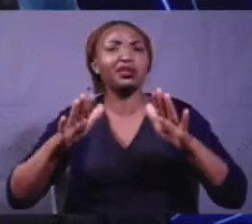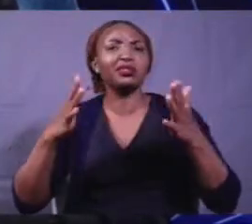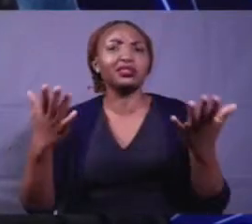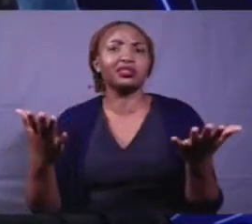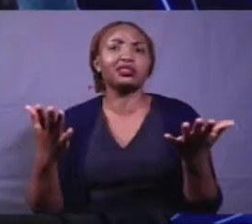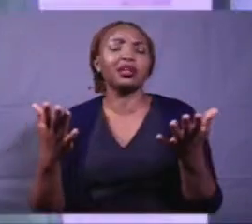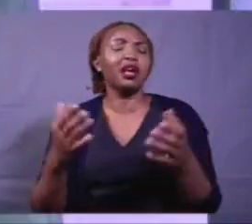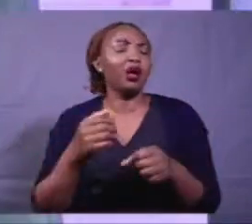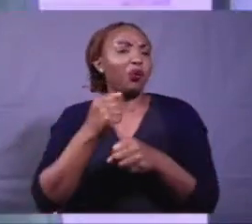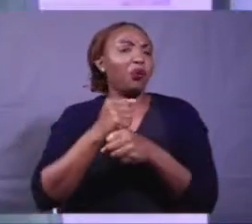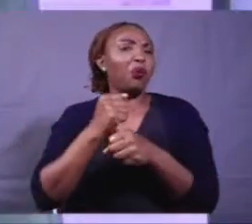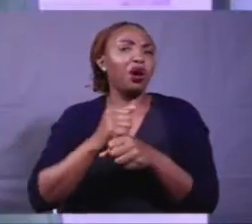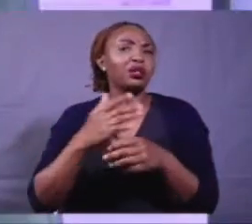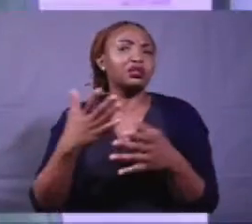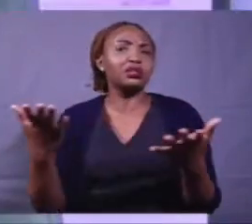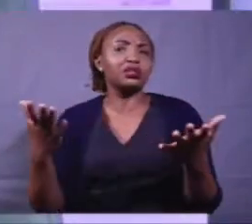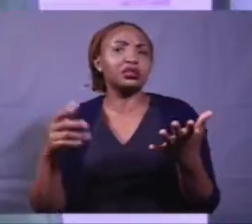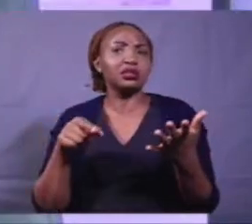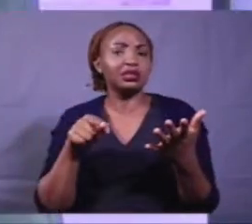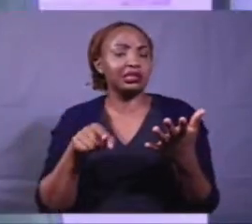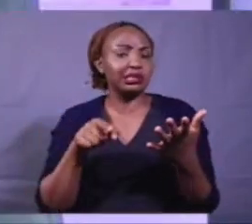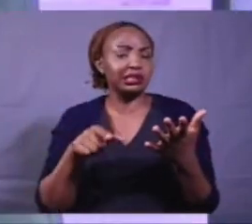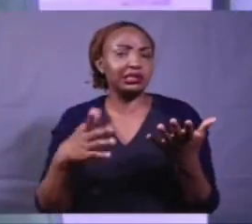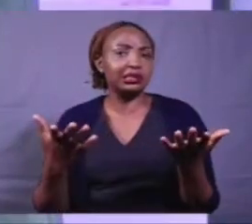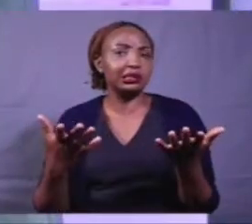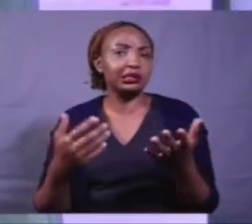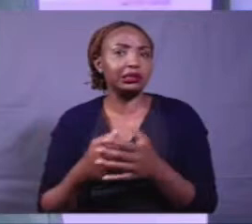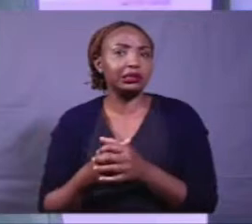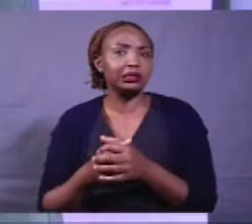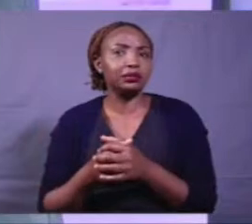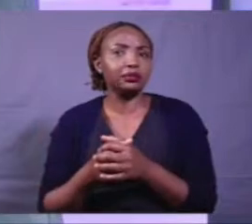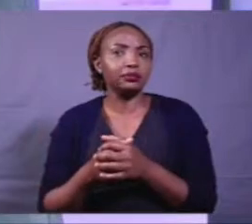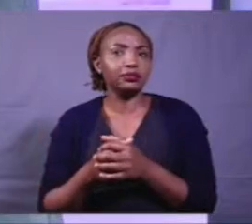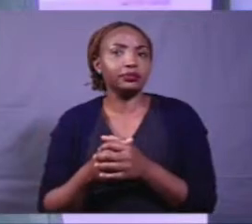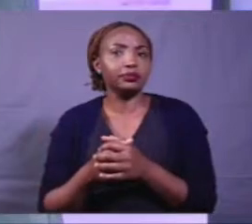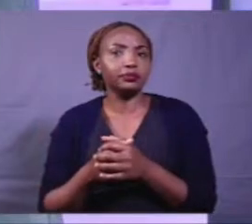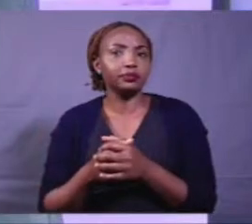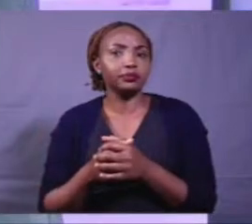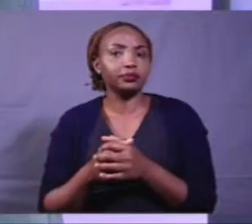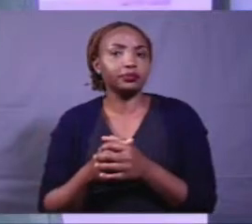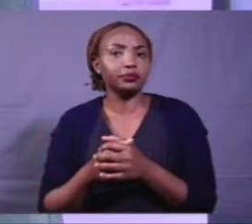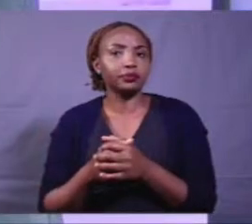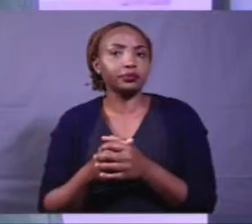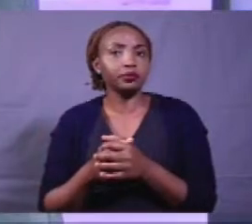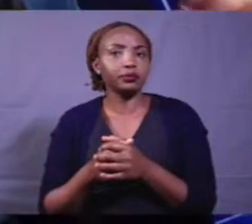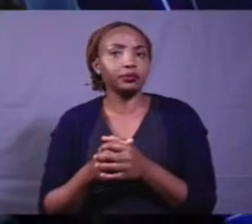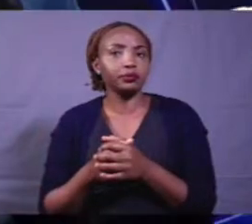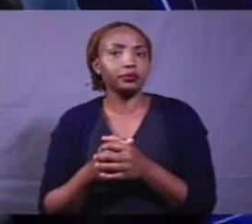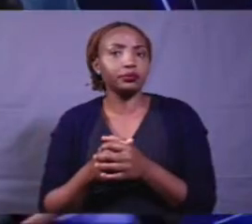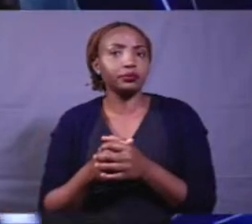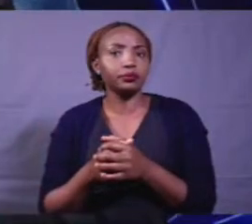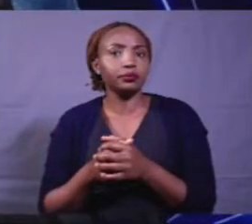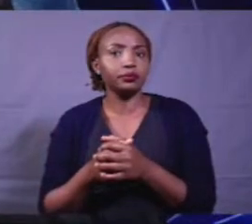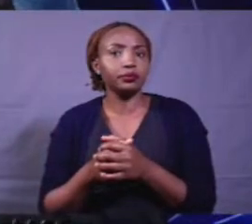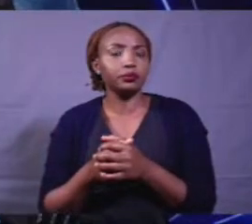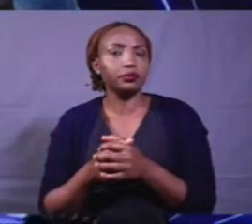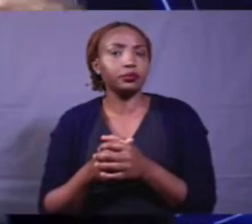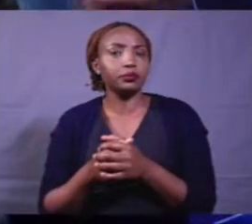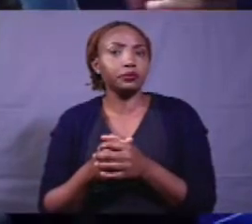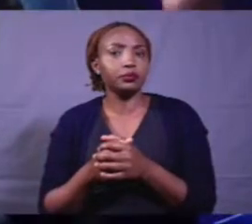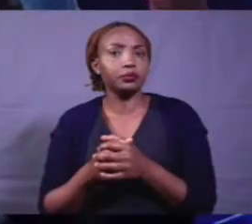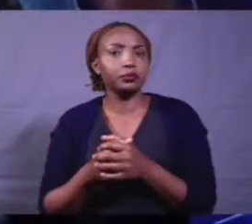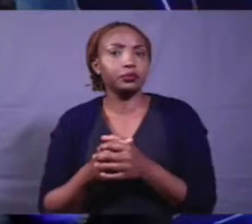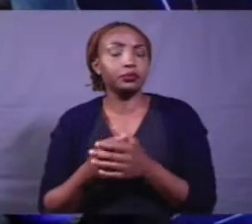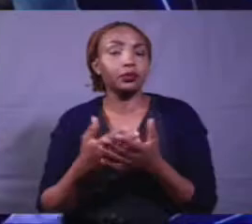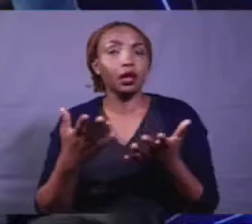because there's a huge section of those who are using the social media that are probably not even voting. So they have to reach the voters, and the